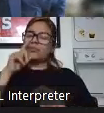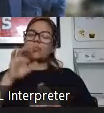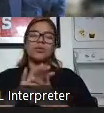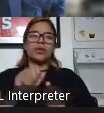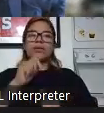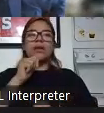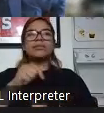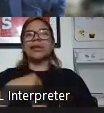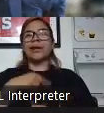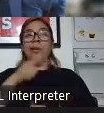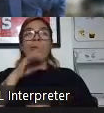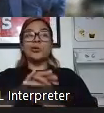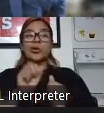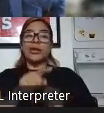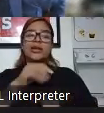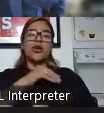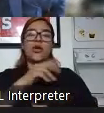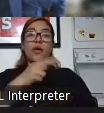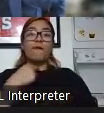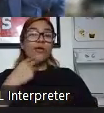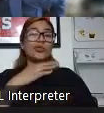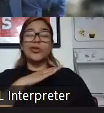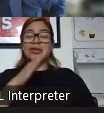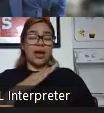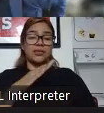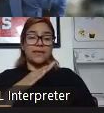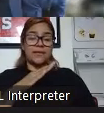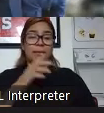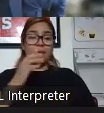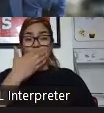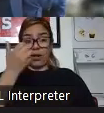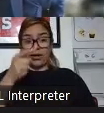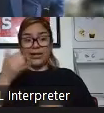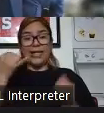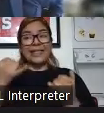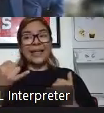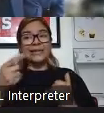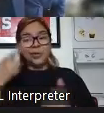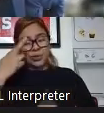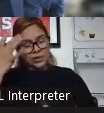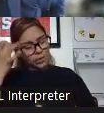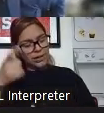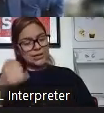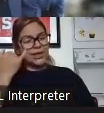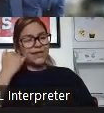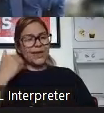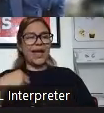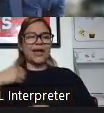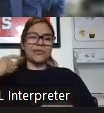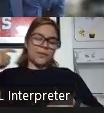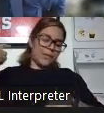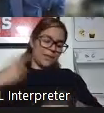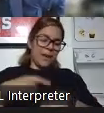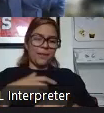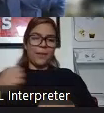her voice be forgotten and her face be forgotten. And that's why we're here. So if it takes a minute that goes beyond the time of the